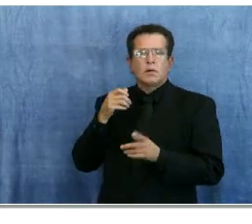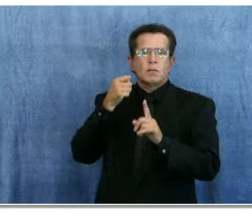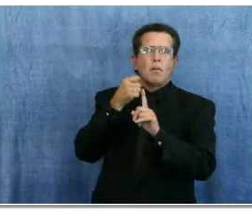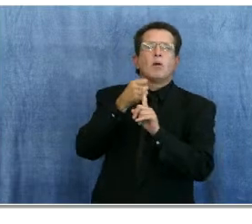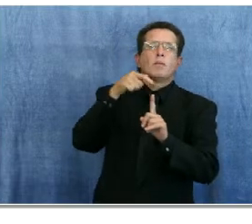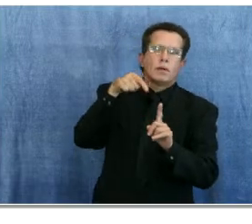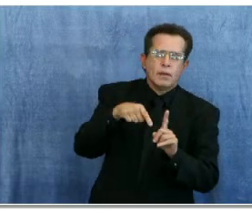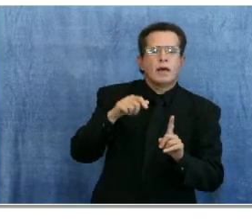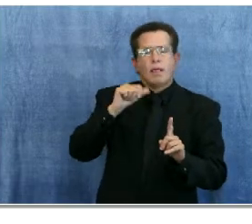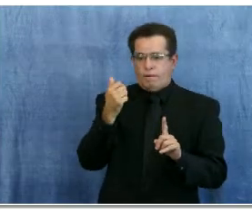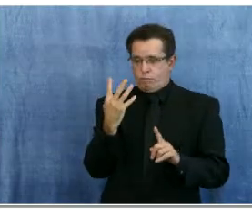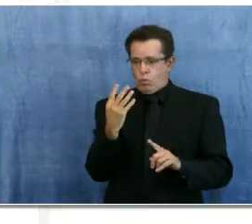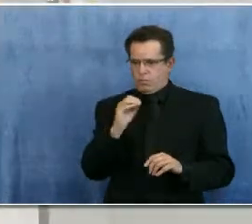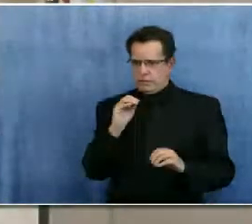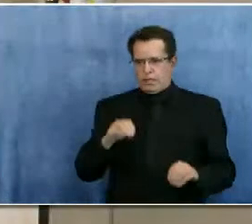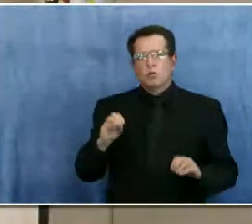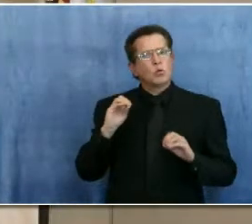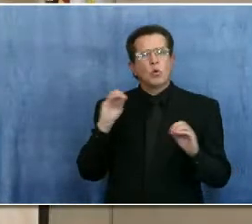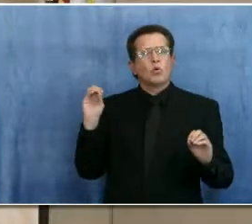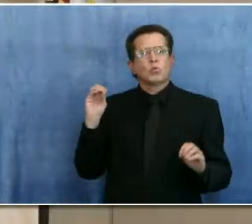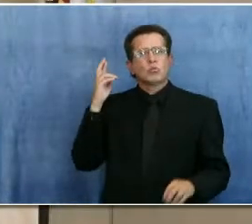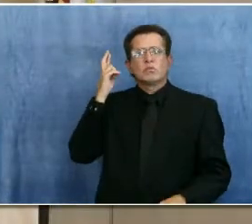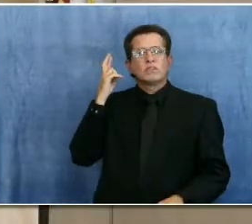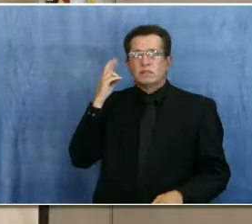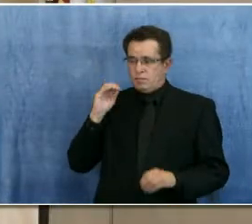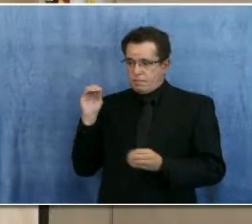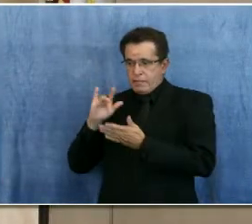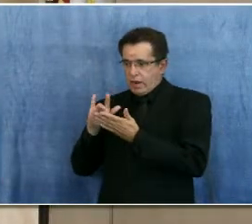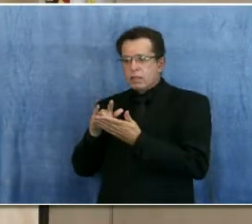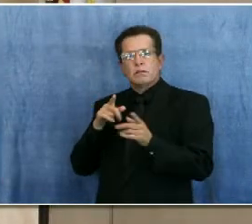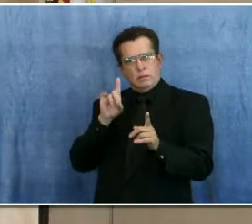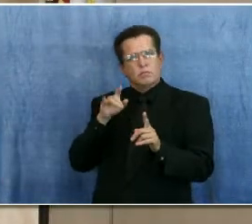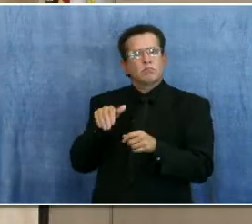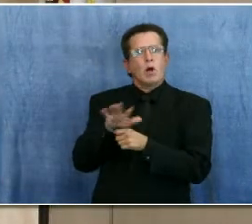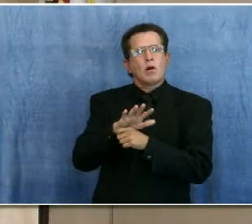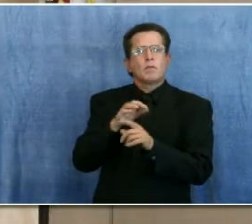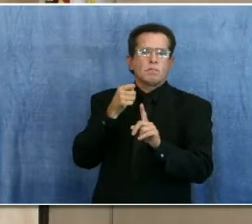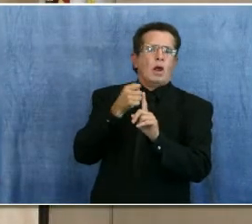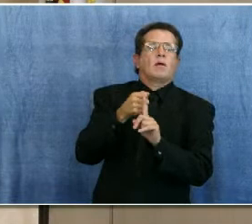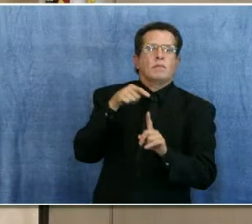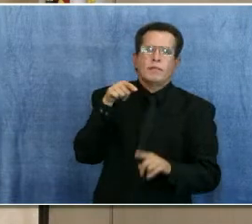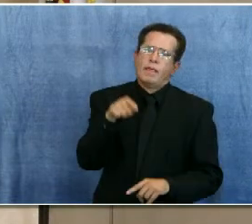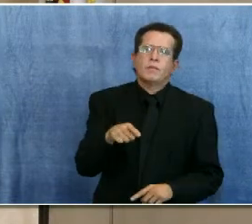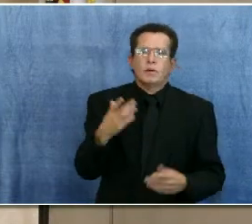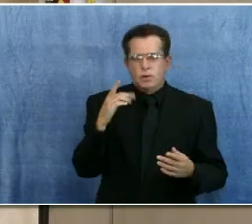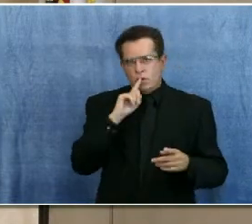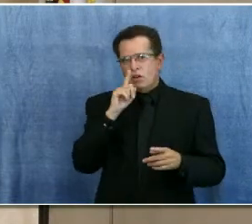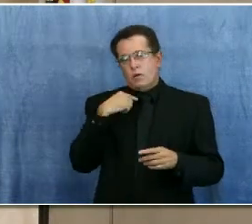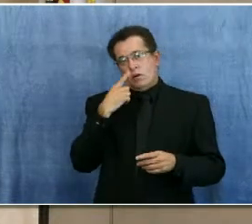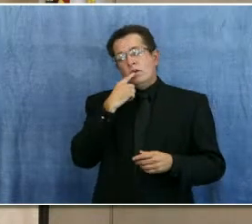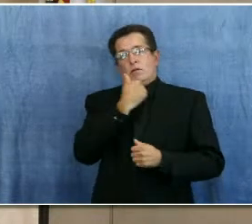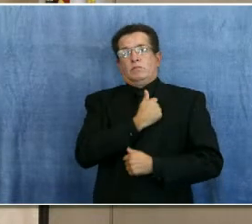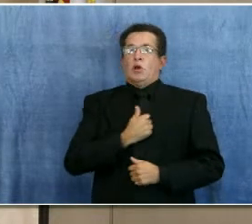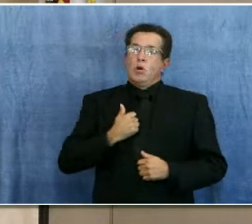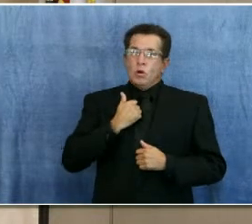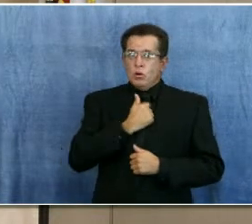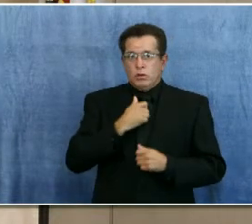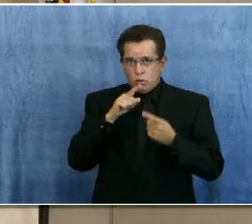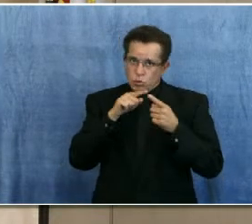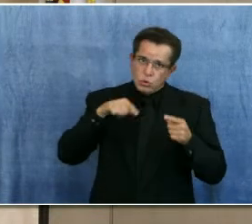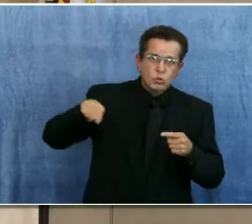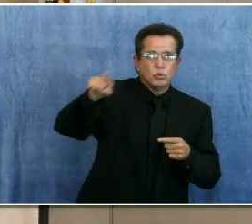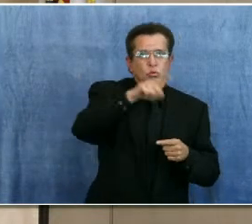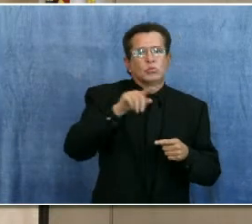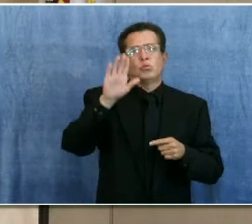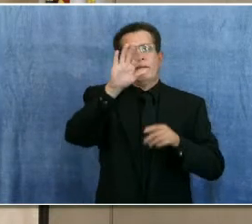not. And as always, our sincerest condolences and sympathies go out to the family and friends of those individuals